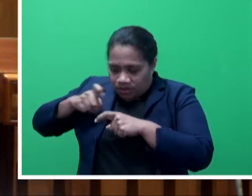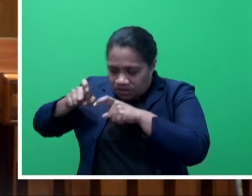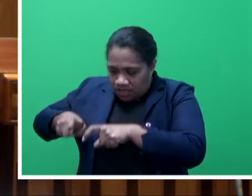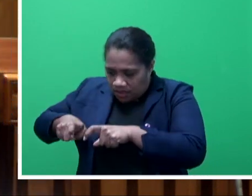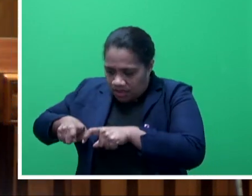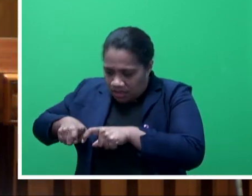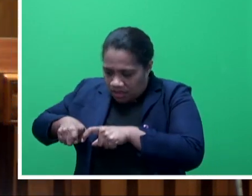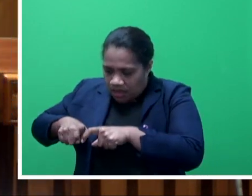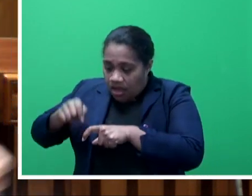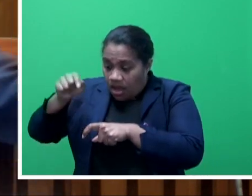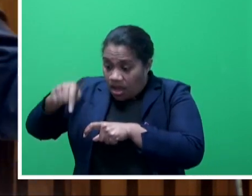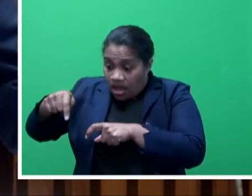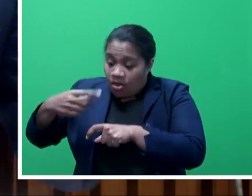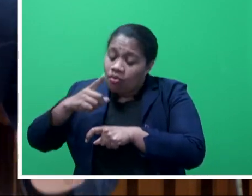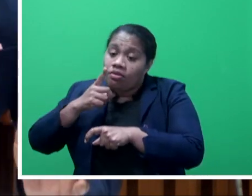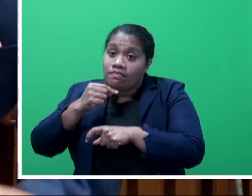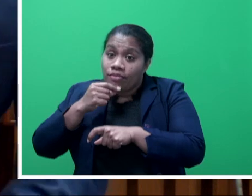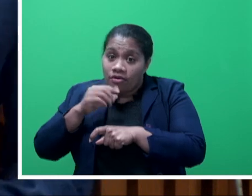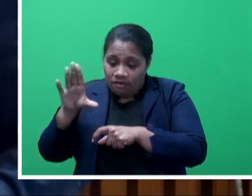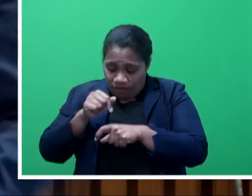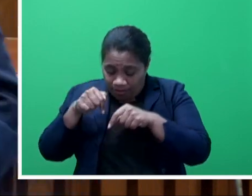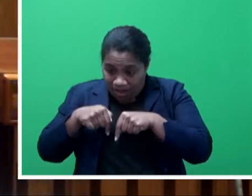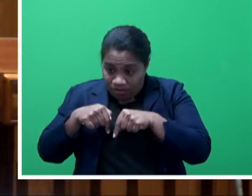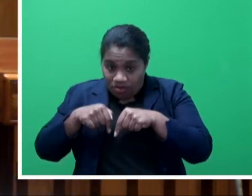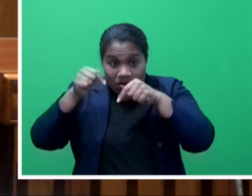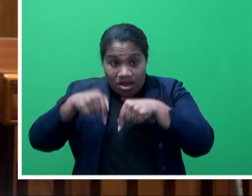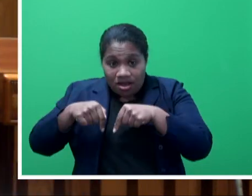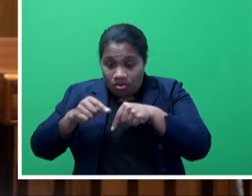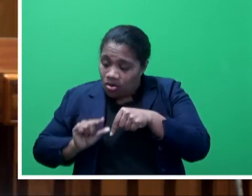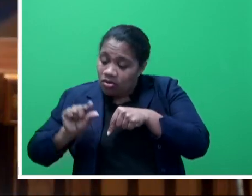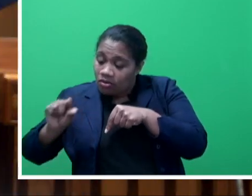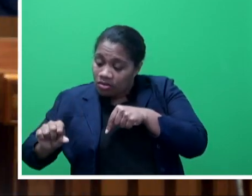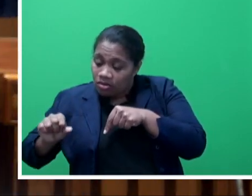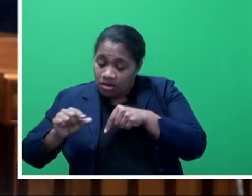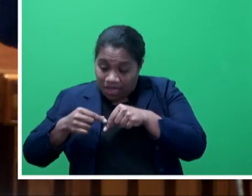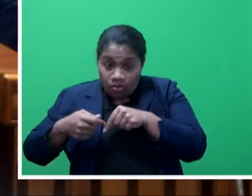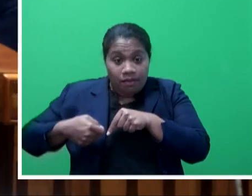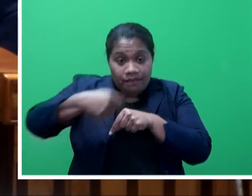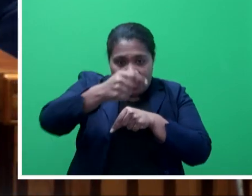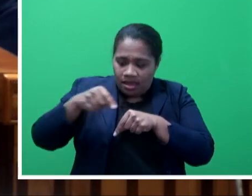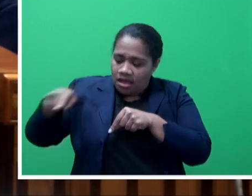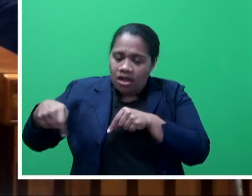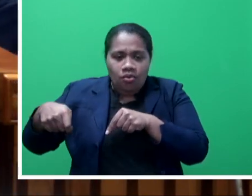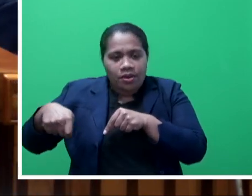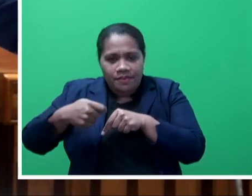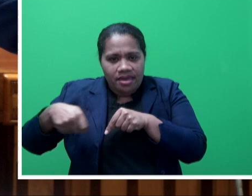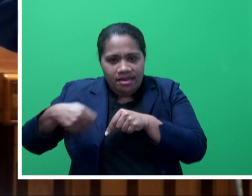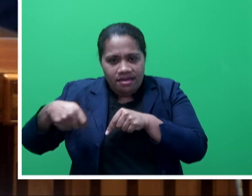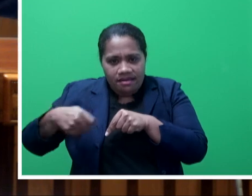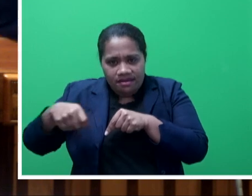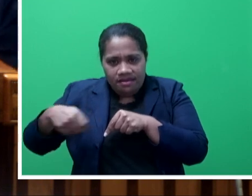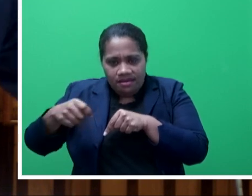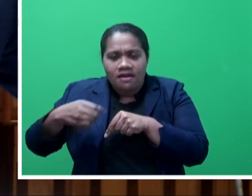paid in full. So within 7 years, some of the loans will be paid off. So the government exposure as far as the guarantee